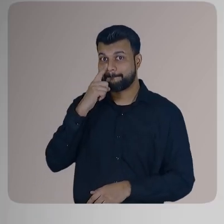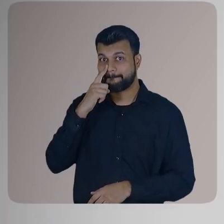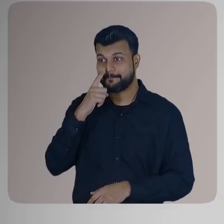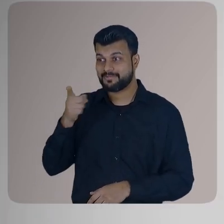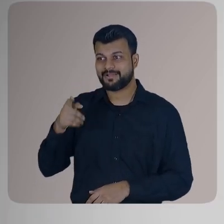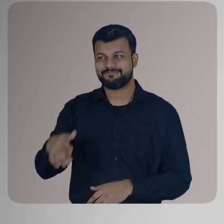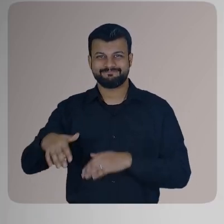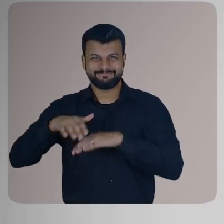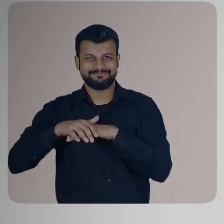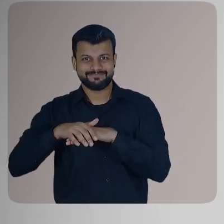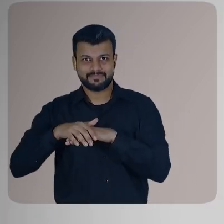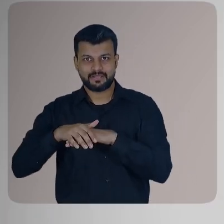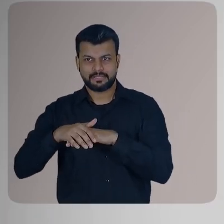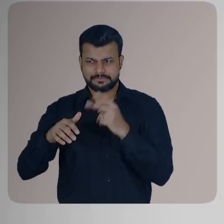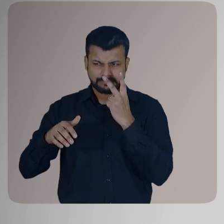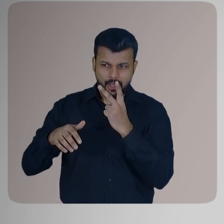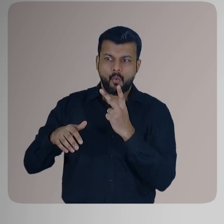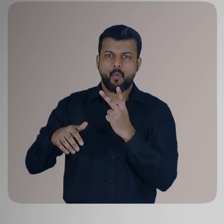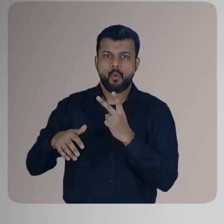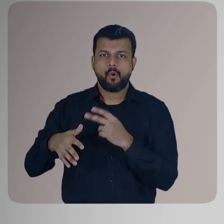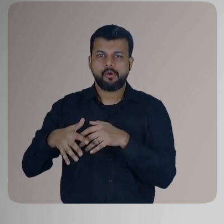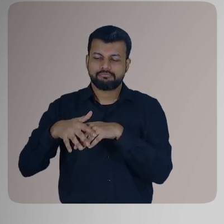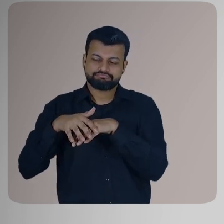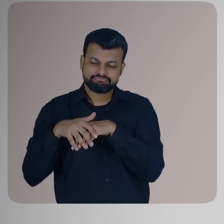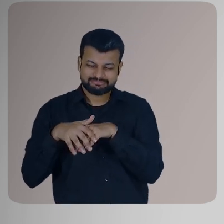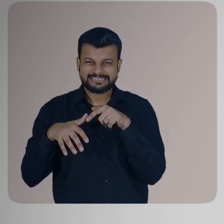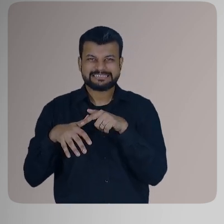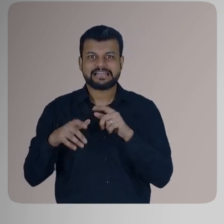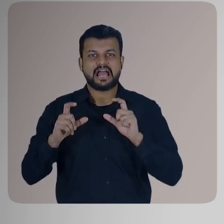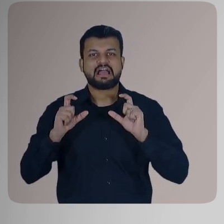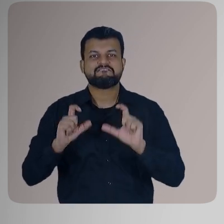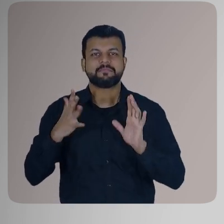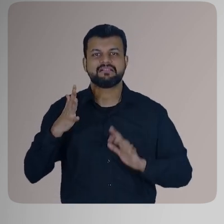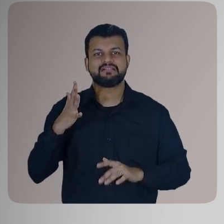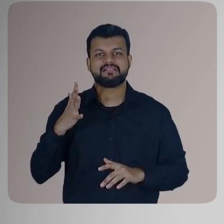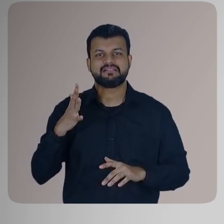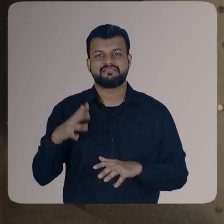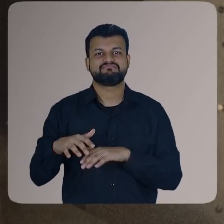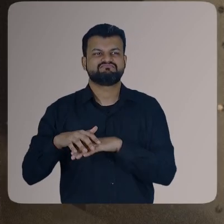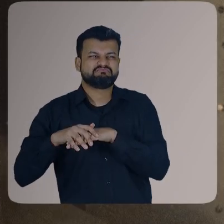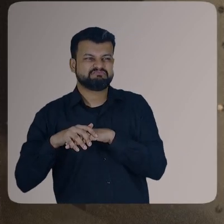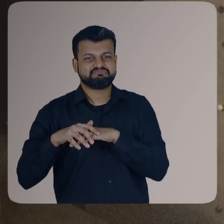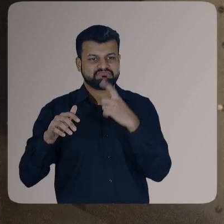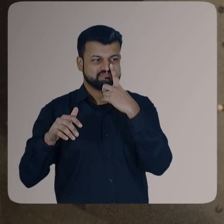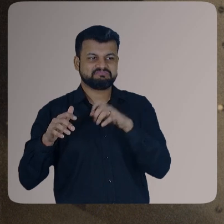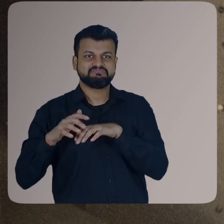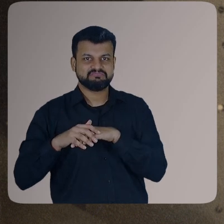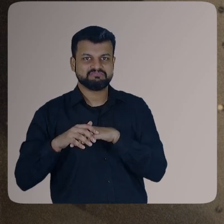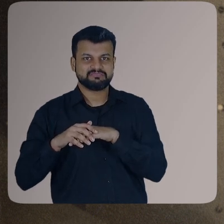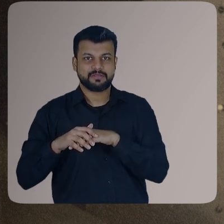the photograph of Gayatri Devi similarly shows a very approachable side of the Queen. Her hands seem to be held in a